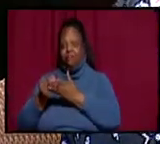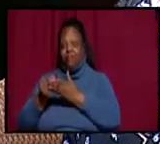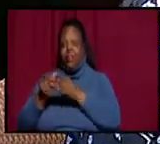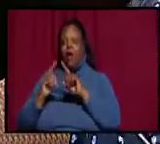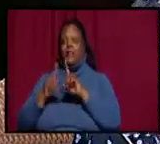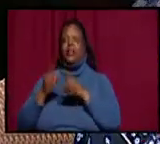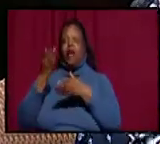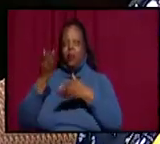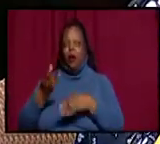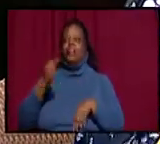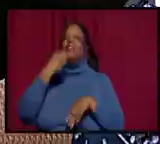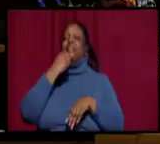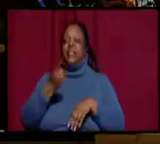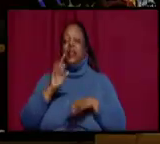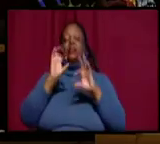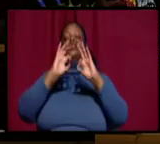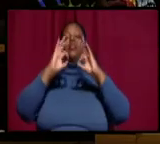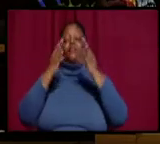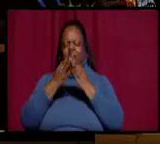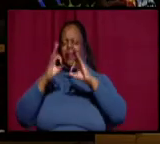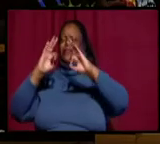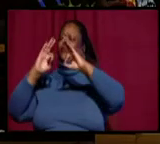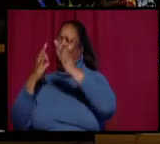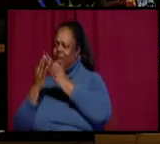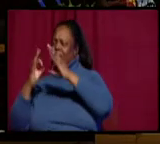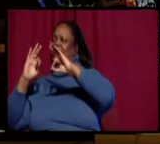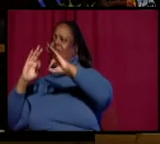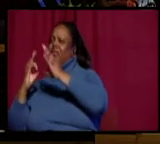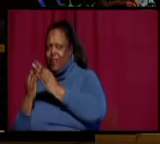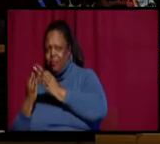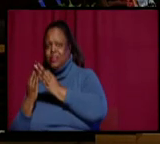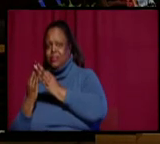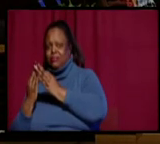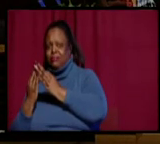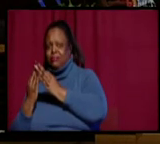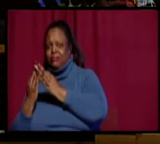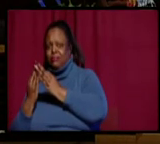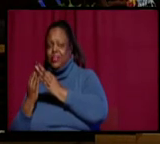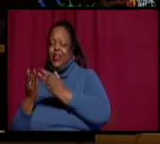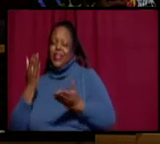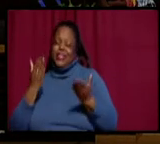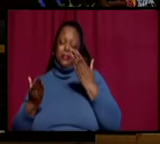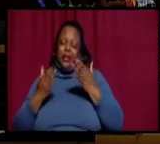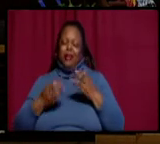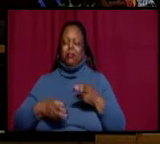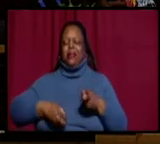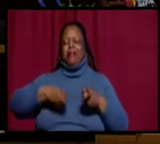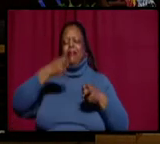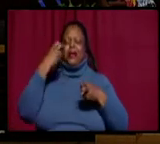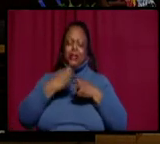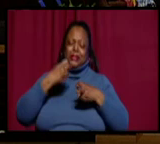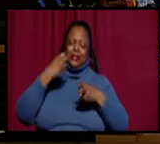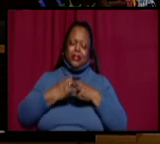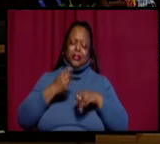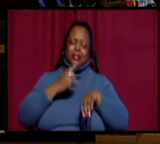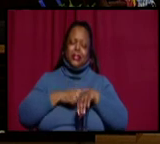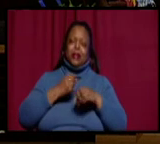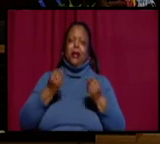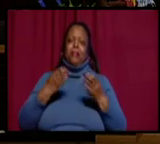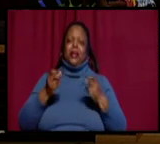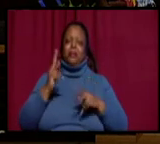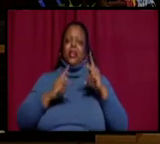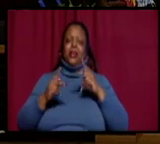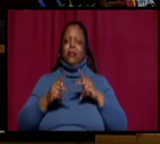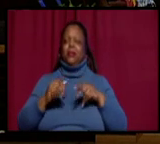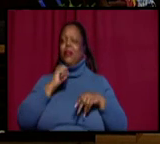But I want to say to the families that this might be a trying time. Many have lost their jobs.